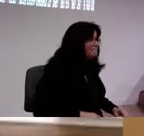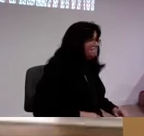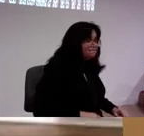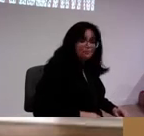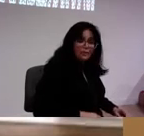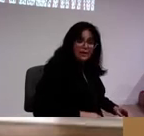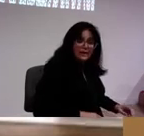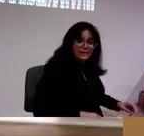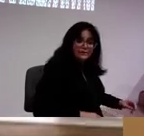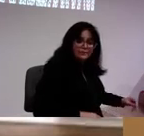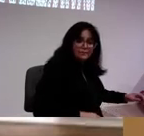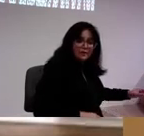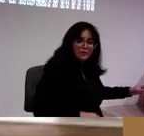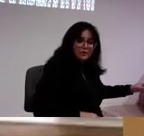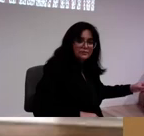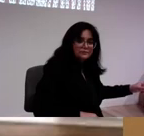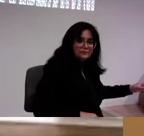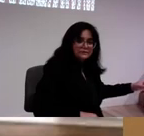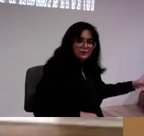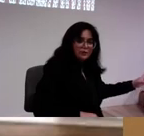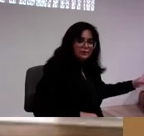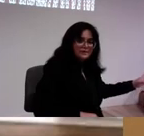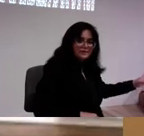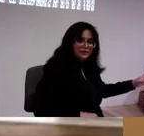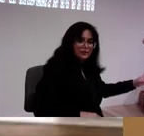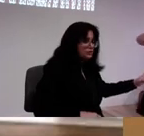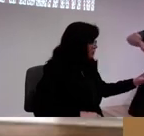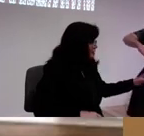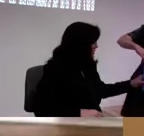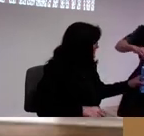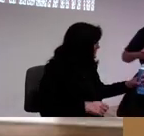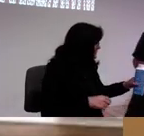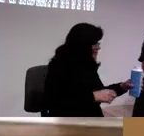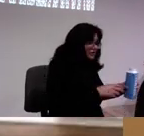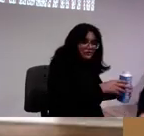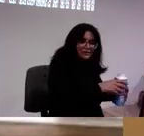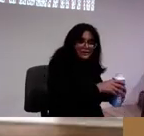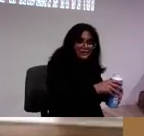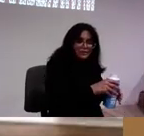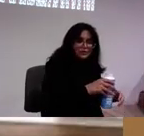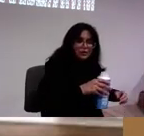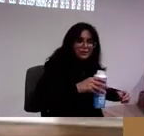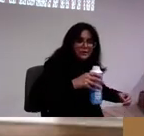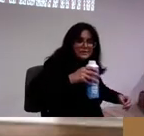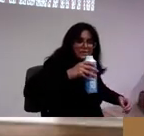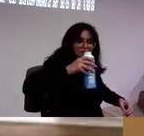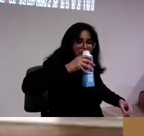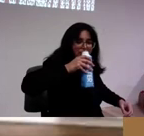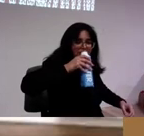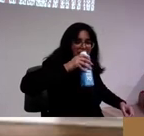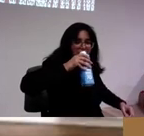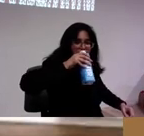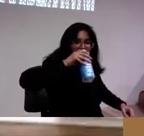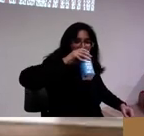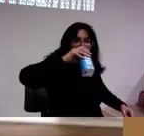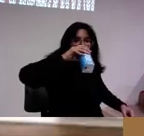women. And Batgirl, God bless her, with her China white skin, with her China white skin and her